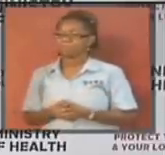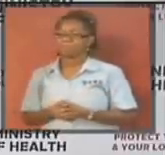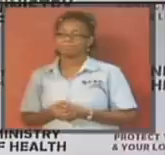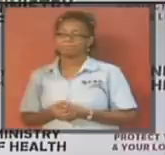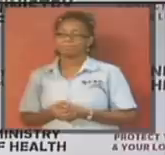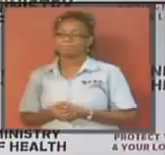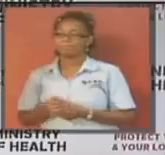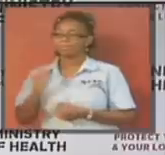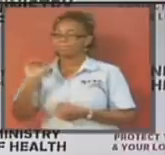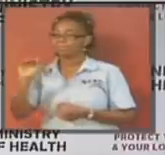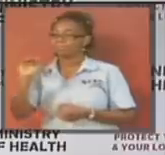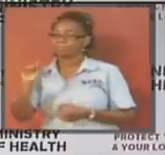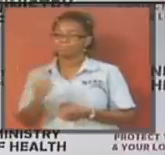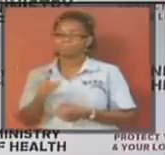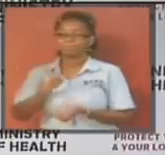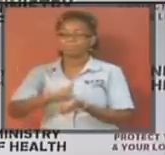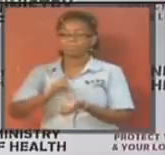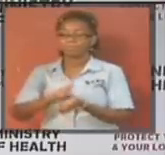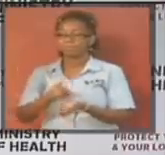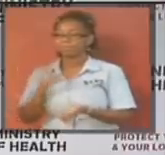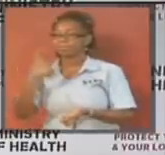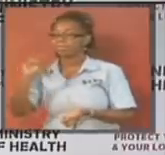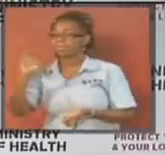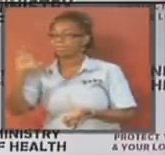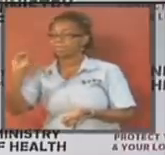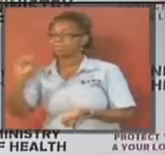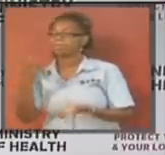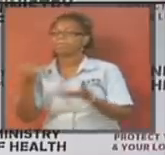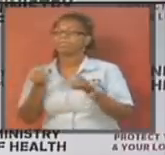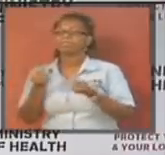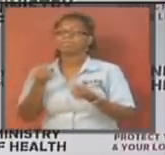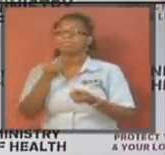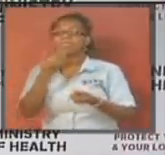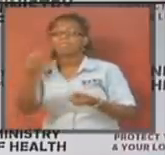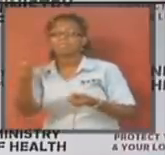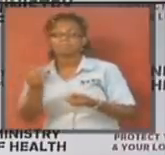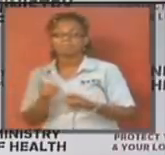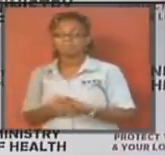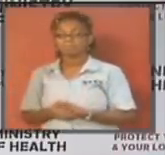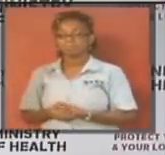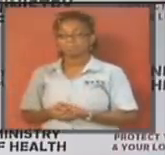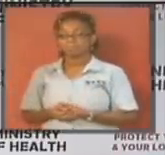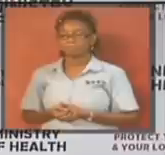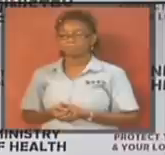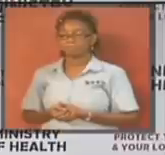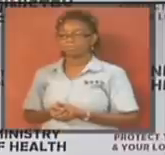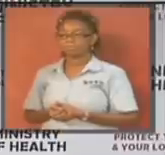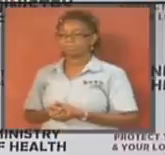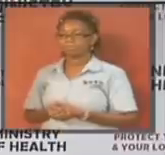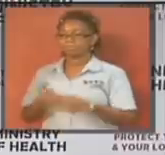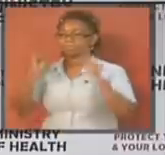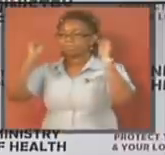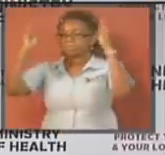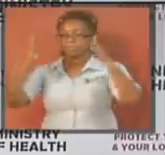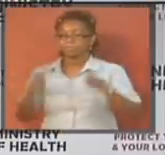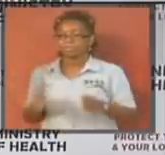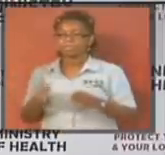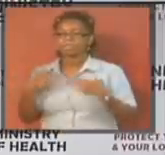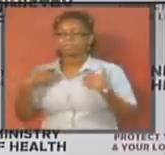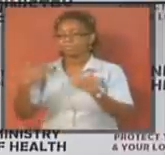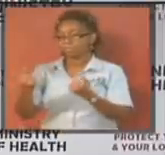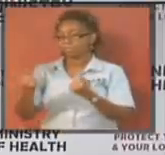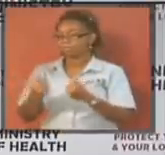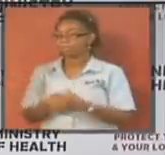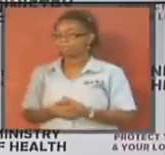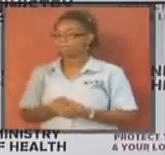to pose this question to you, seeing that the Minister of Health, Minister Dayal Singh, is not here, and